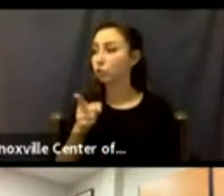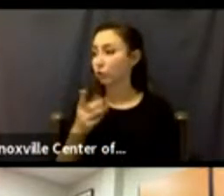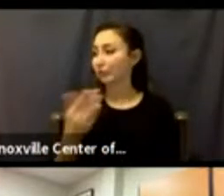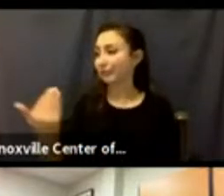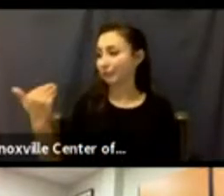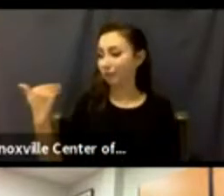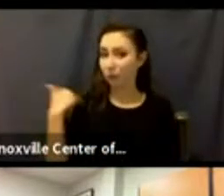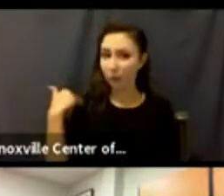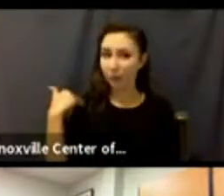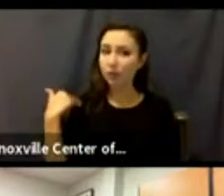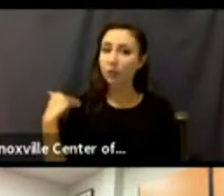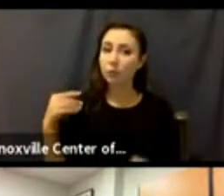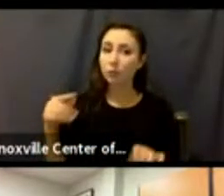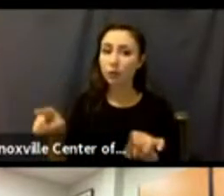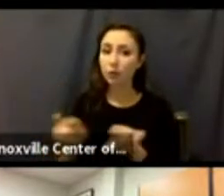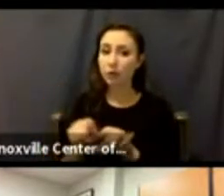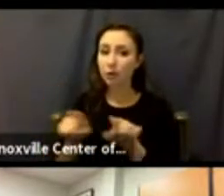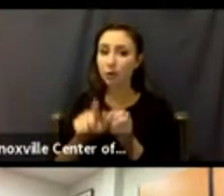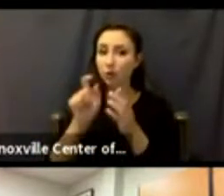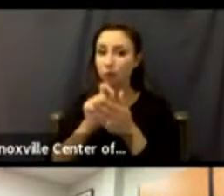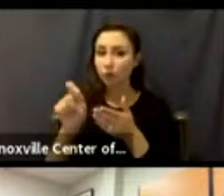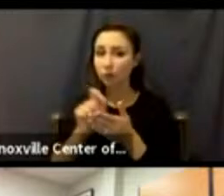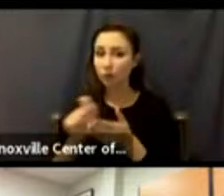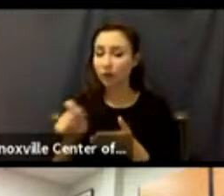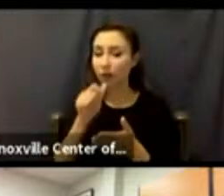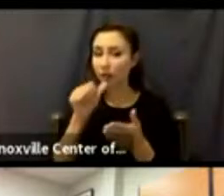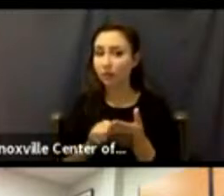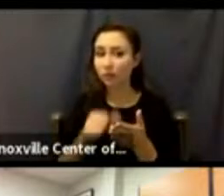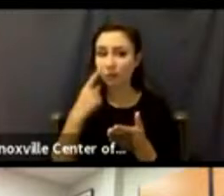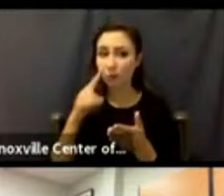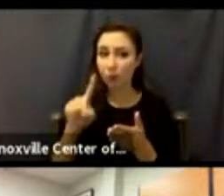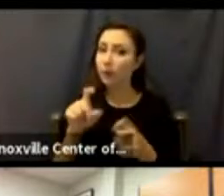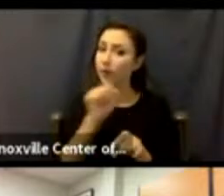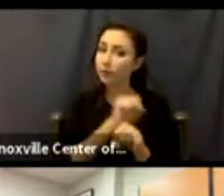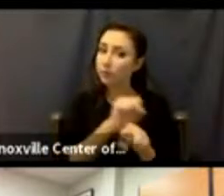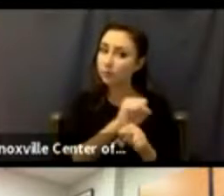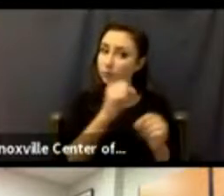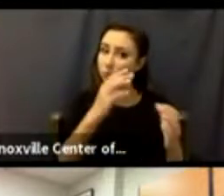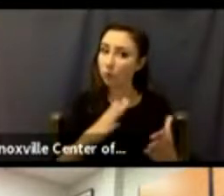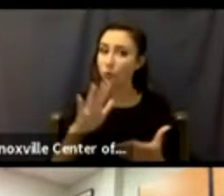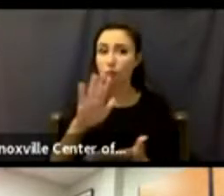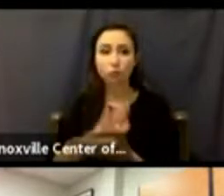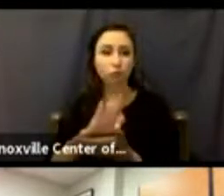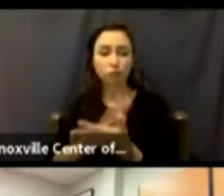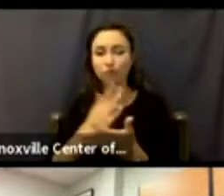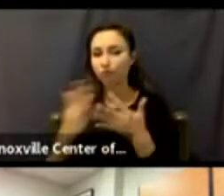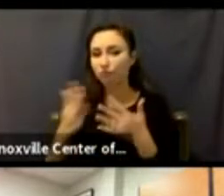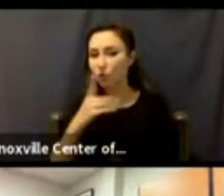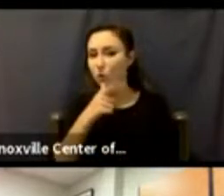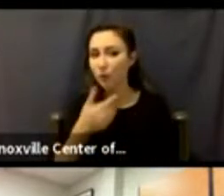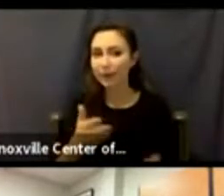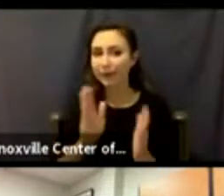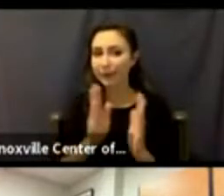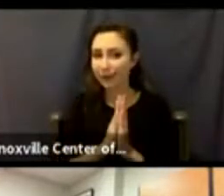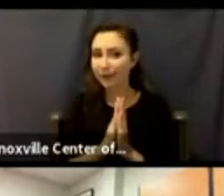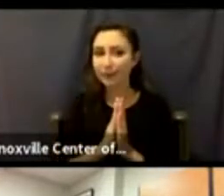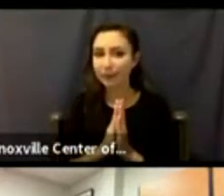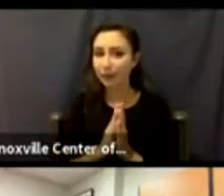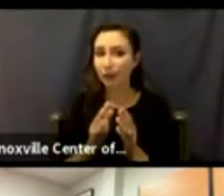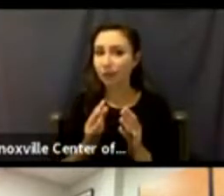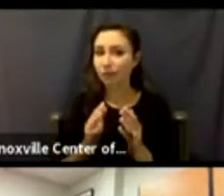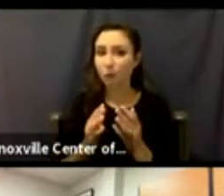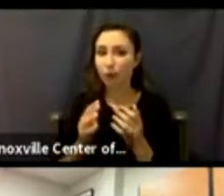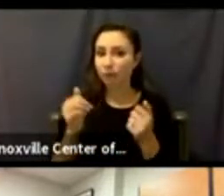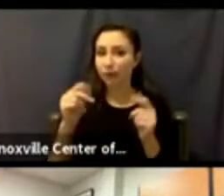past providing letters for employers or schools or whomever is asking for a letter for release from quarantine or release from